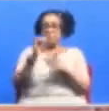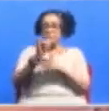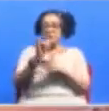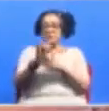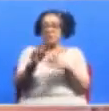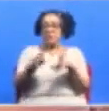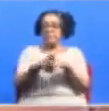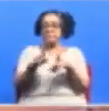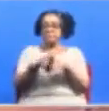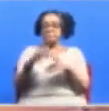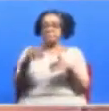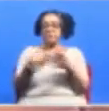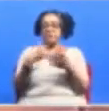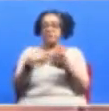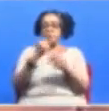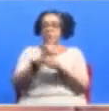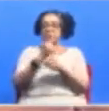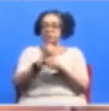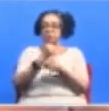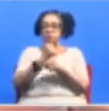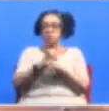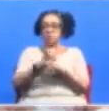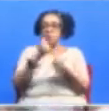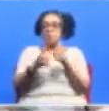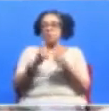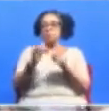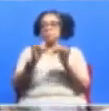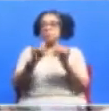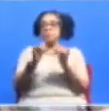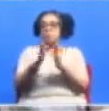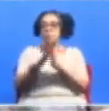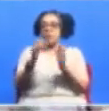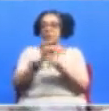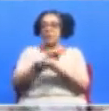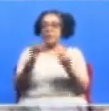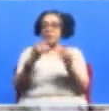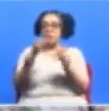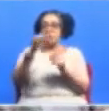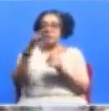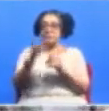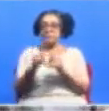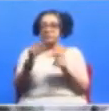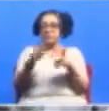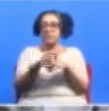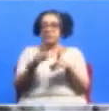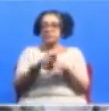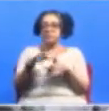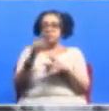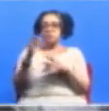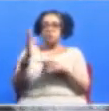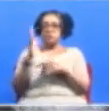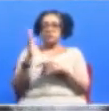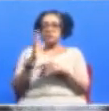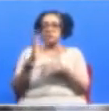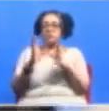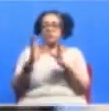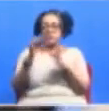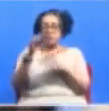against the operation for fear of collateral damage of innocent civilians in the hands of security forces conducting the